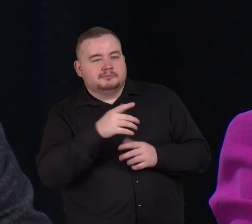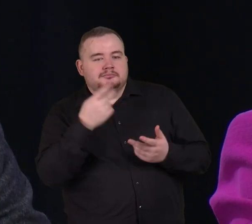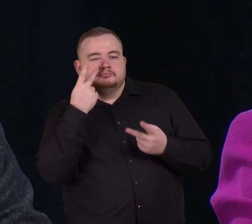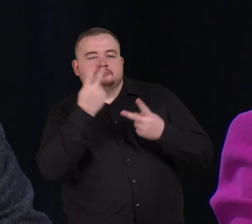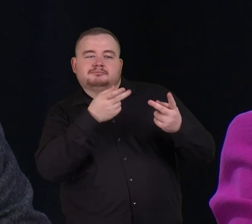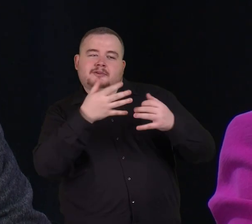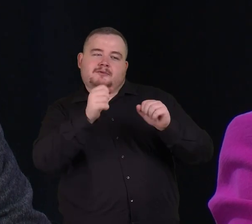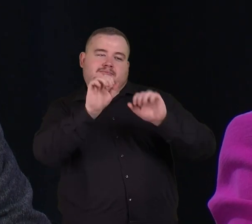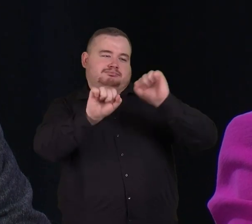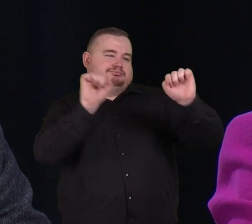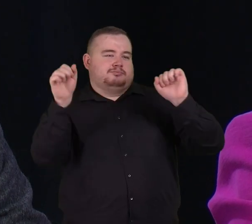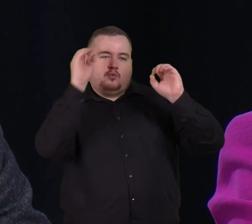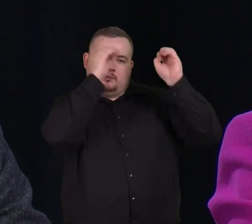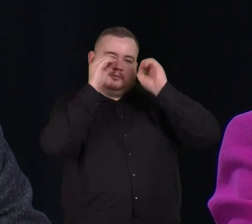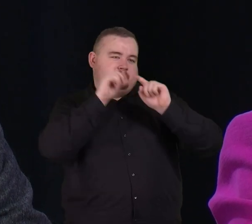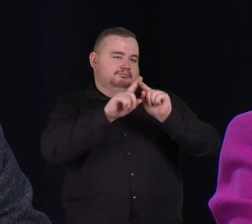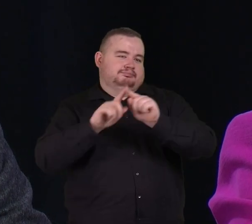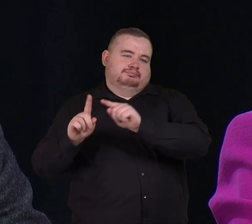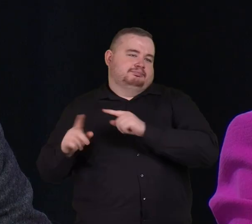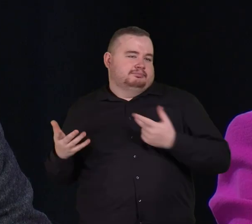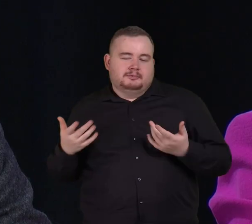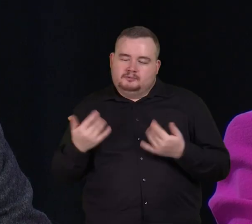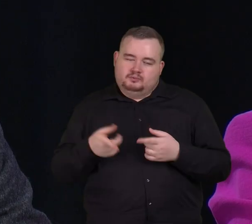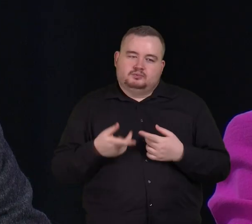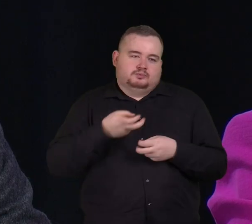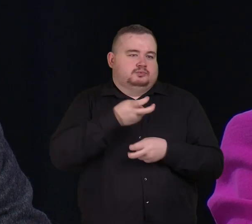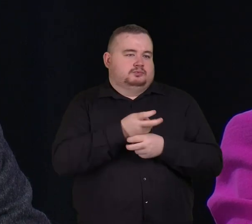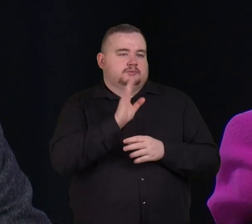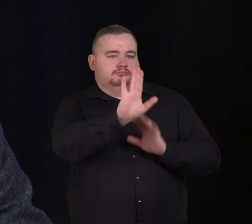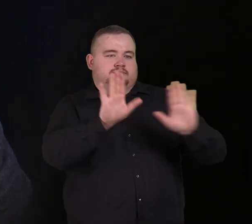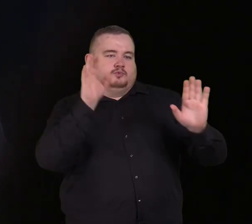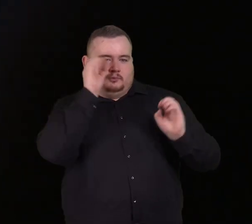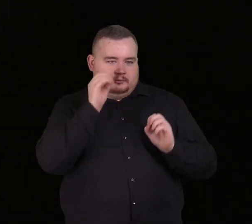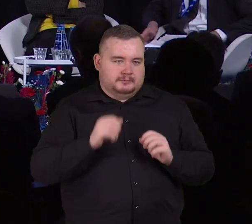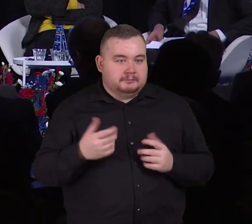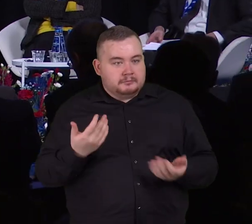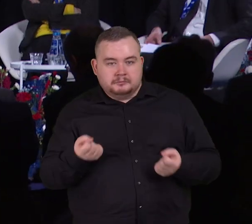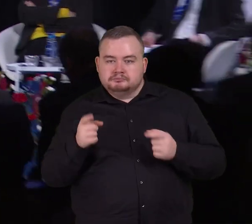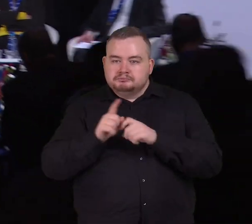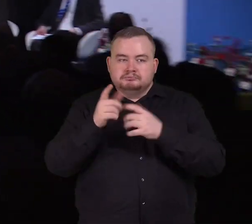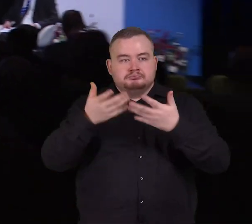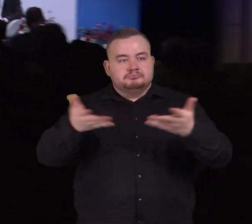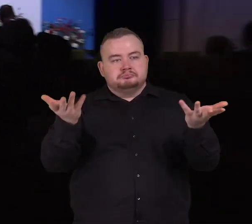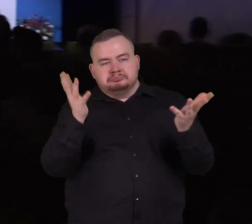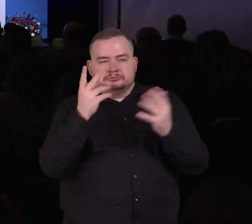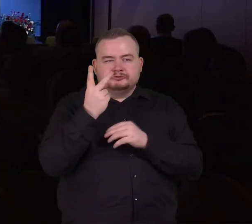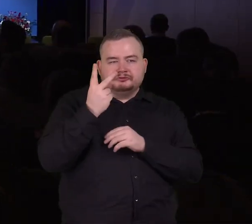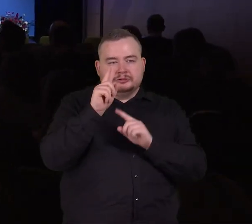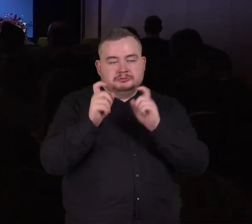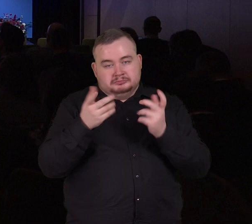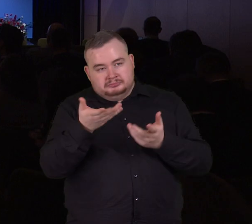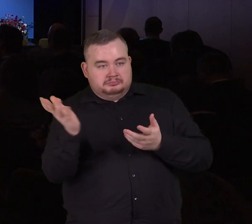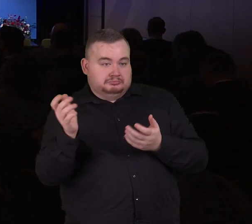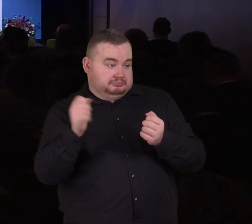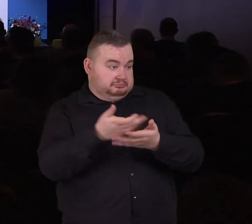for 1-2 questions to the panelists. If somebody wants now to maybe address something. If not, we will move